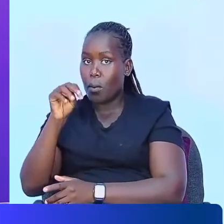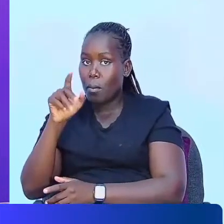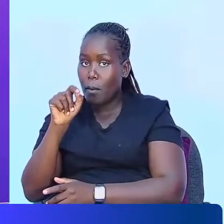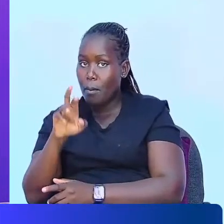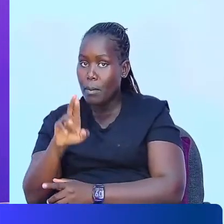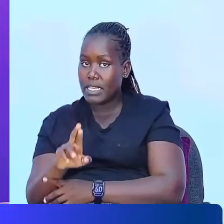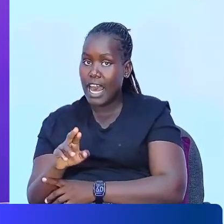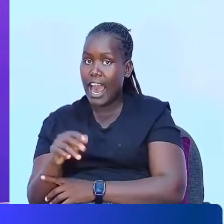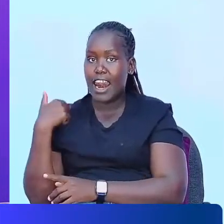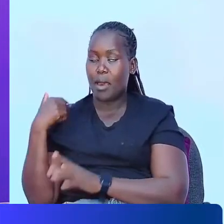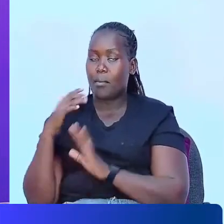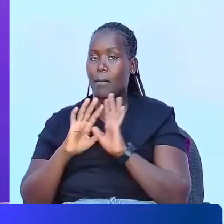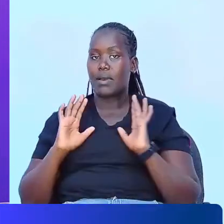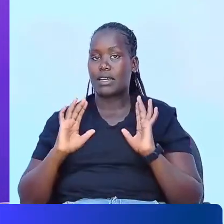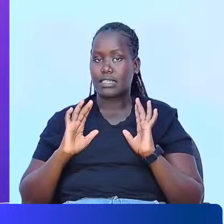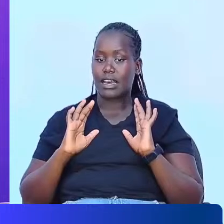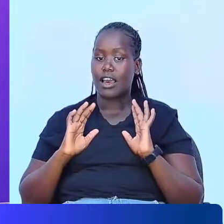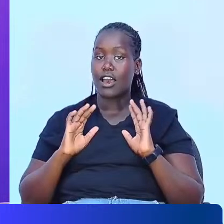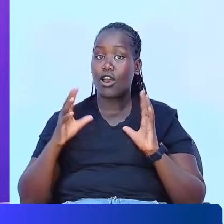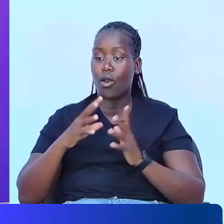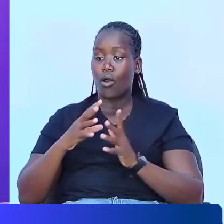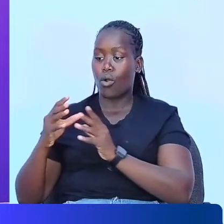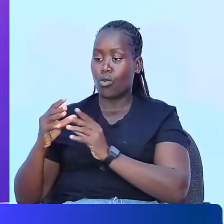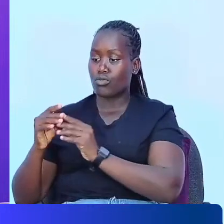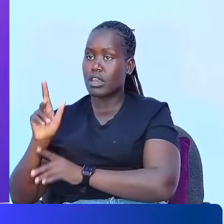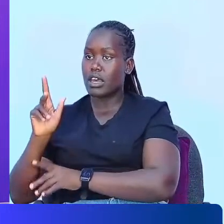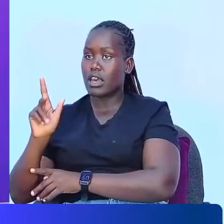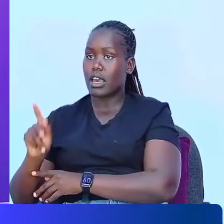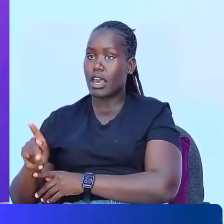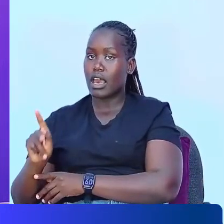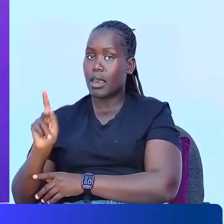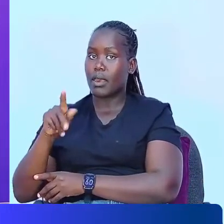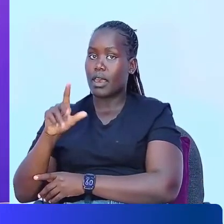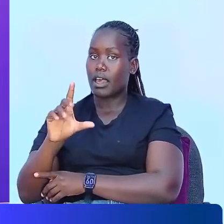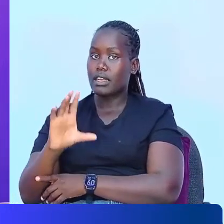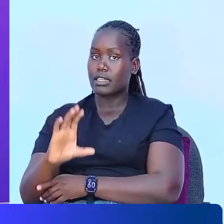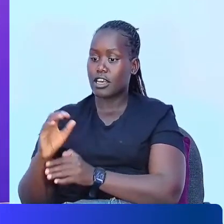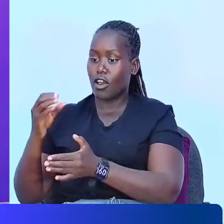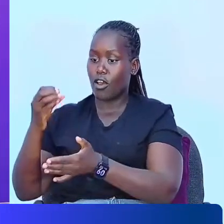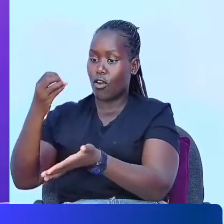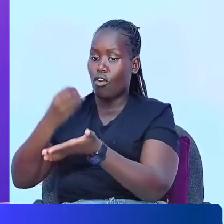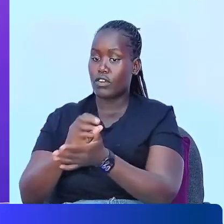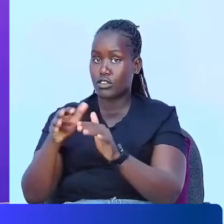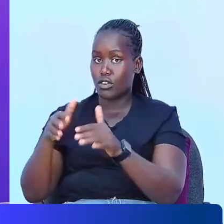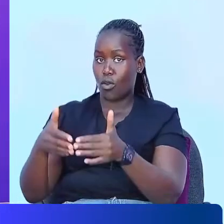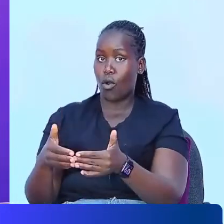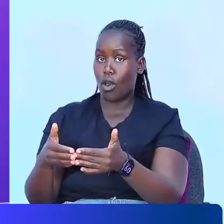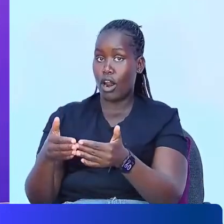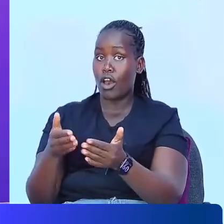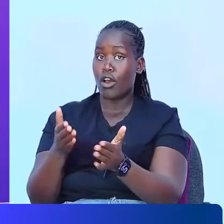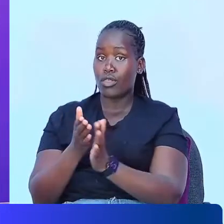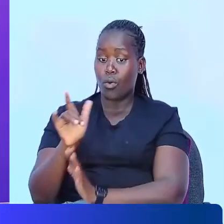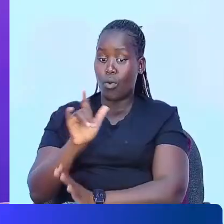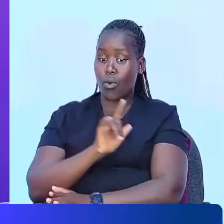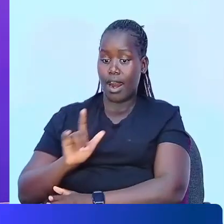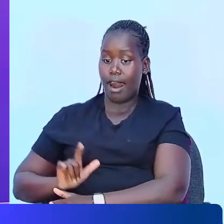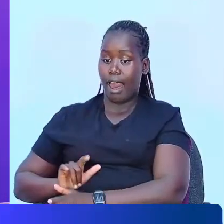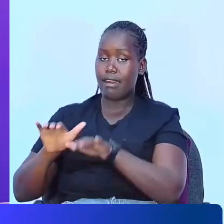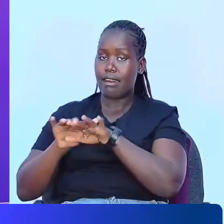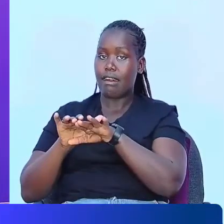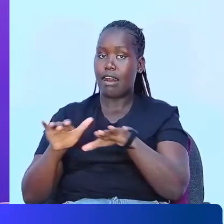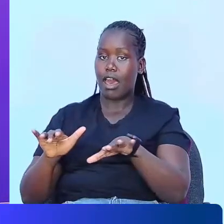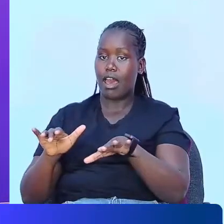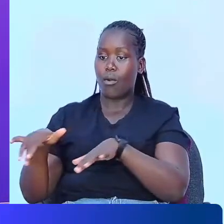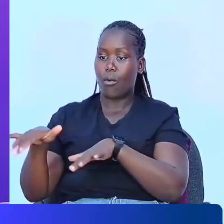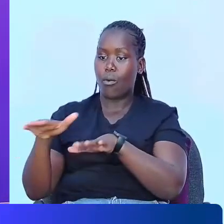meter number. Just walk to the nearest Kenya Power office or work through your landlord if you are a tenant to take